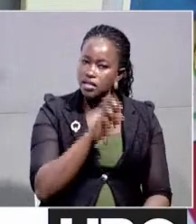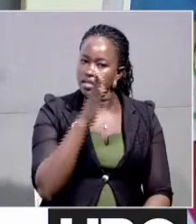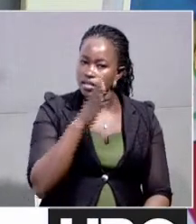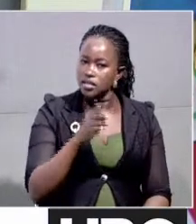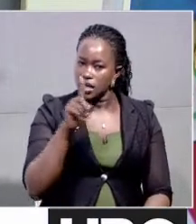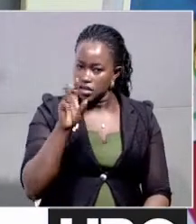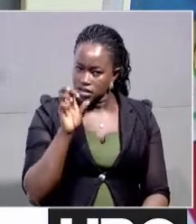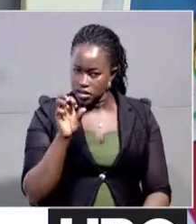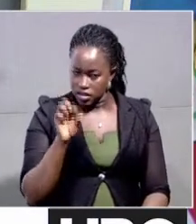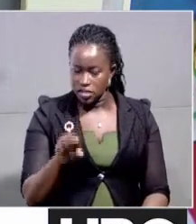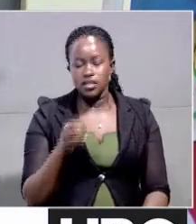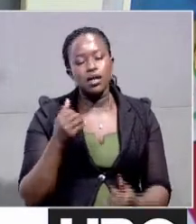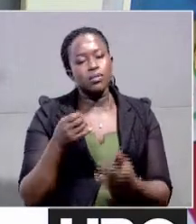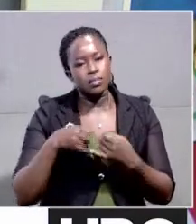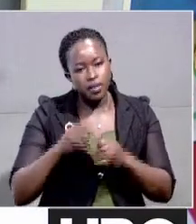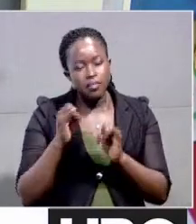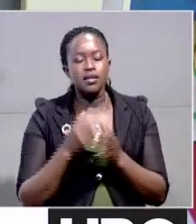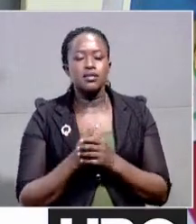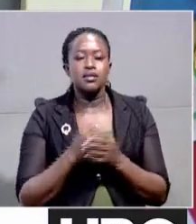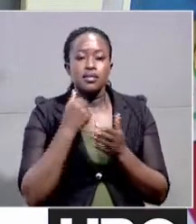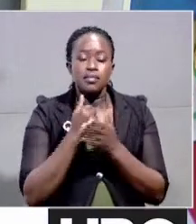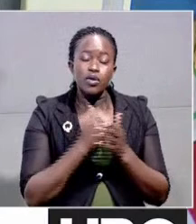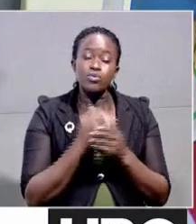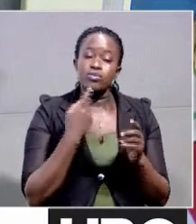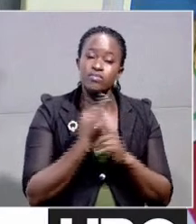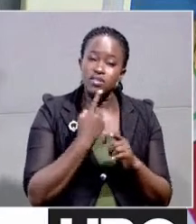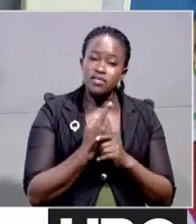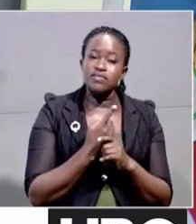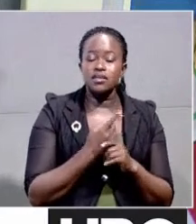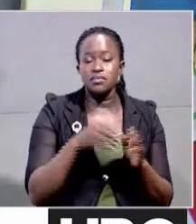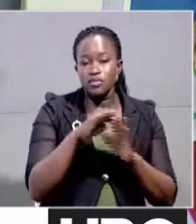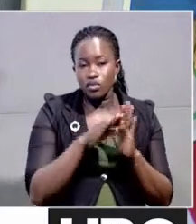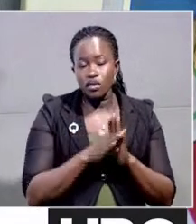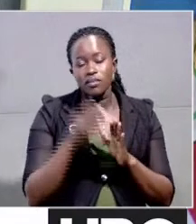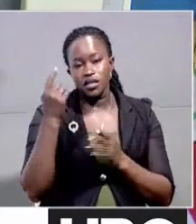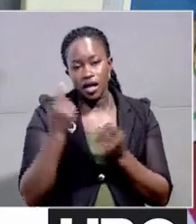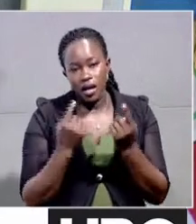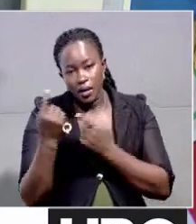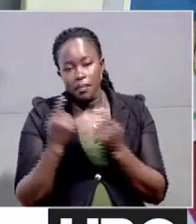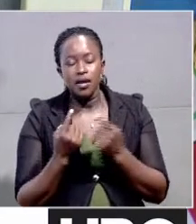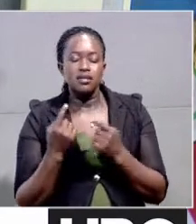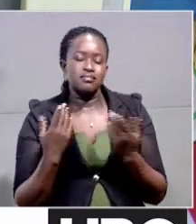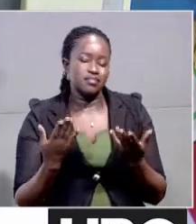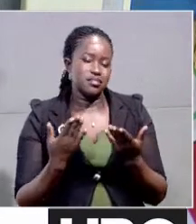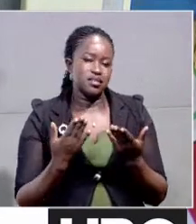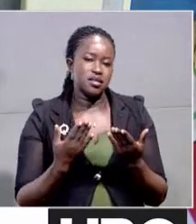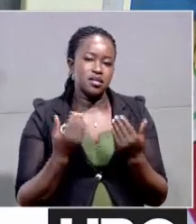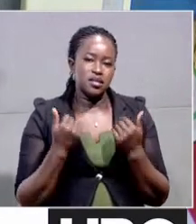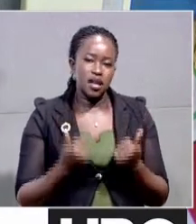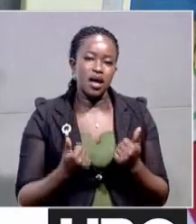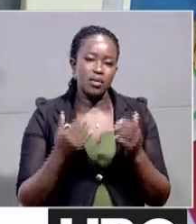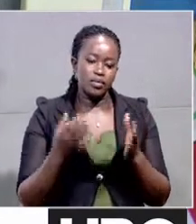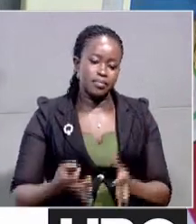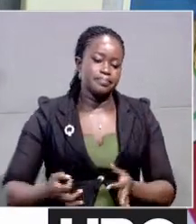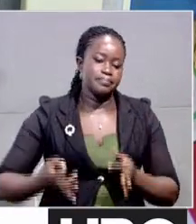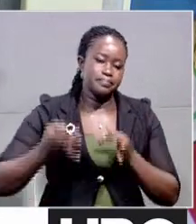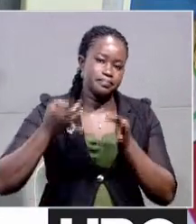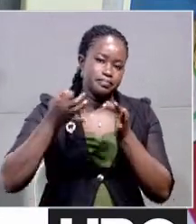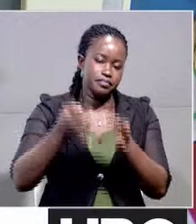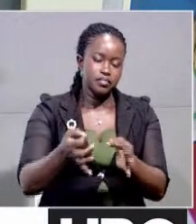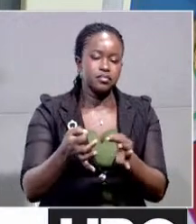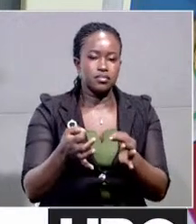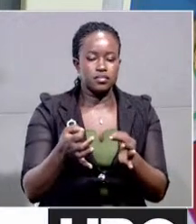Now, because of all these interventions which came in, and were not unexpected, so we have got to push